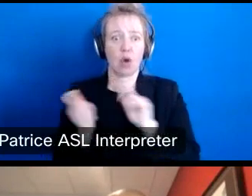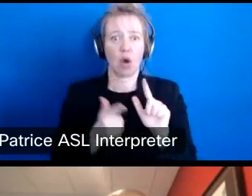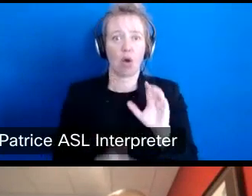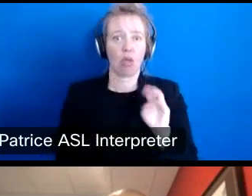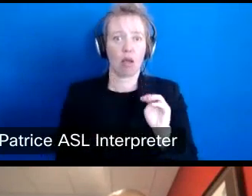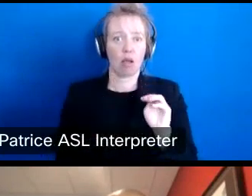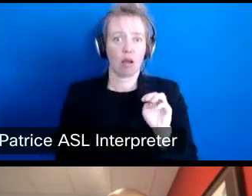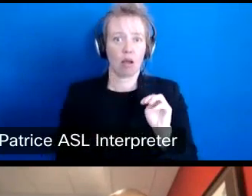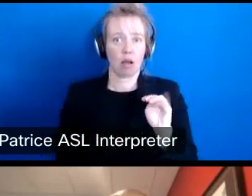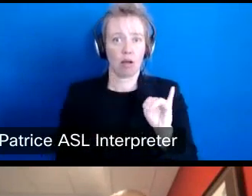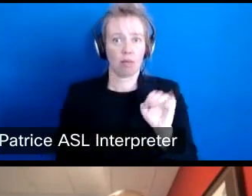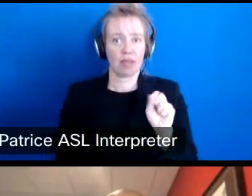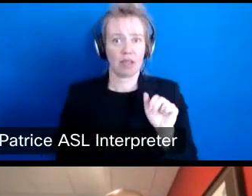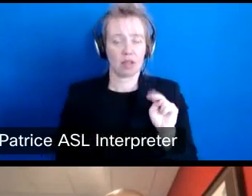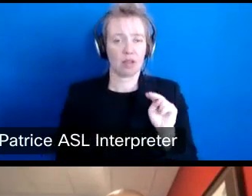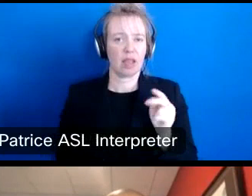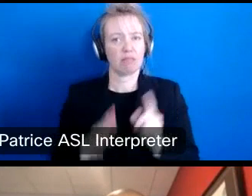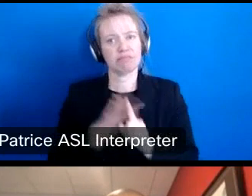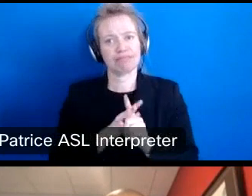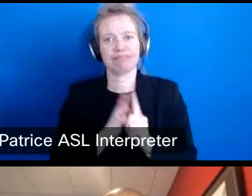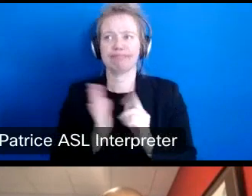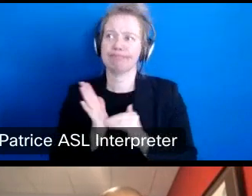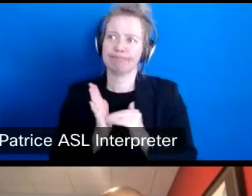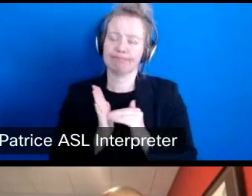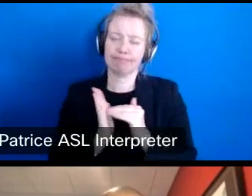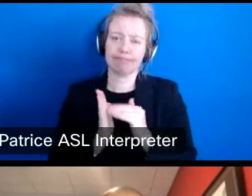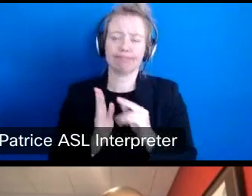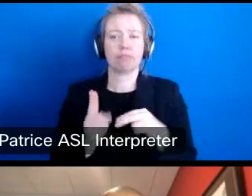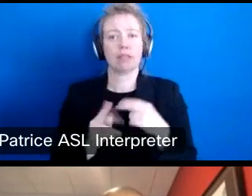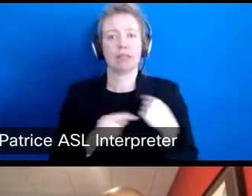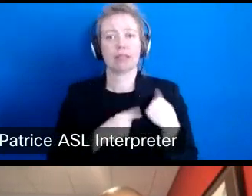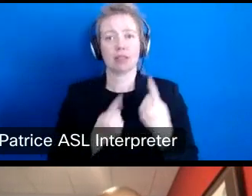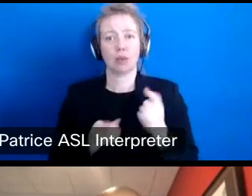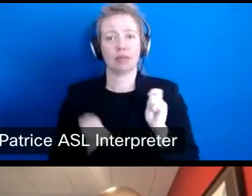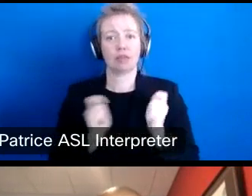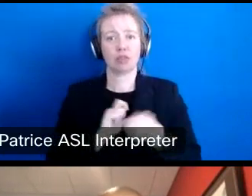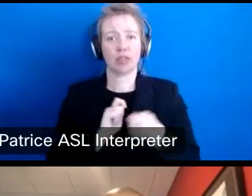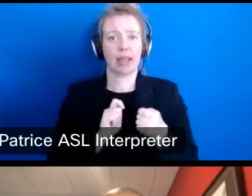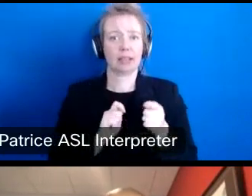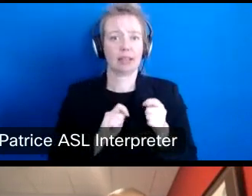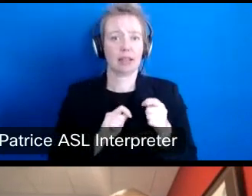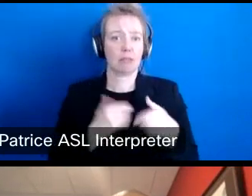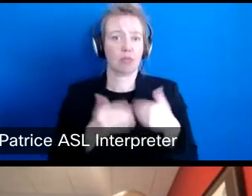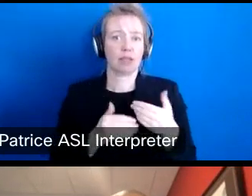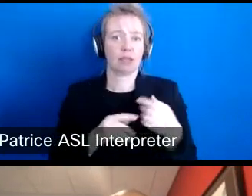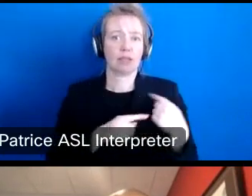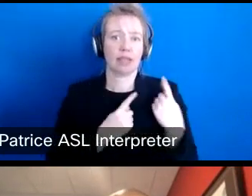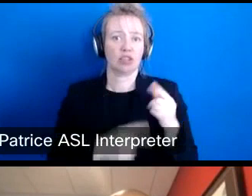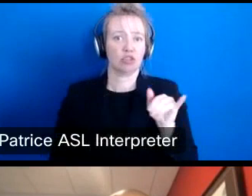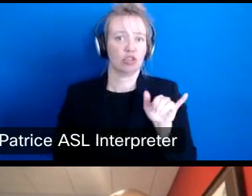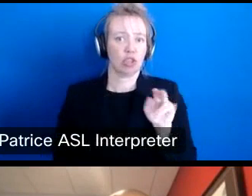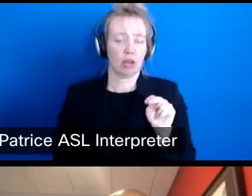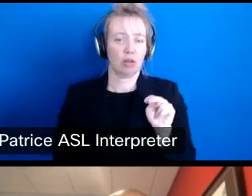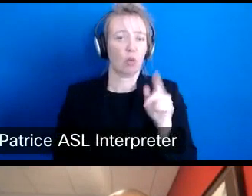is a common question that's come up since we have modified the process in January. And one of the things I really want to make sure that